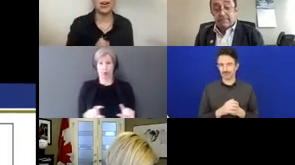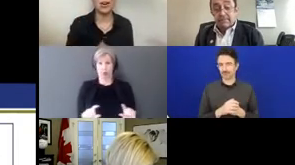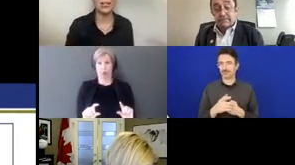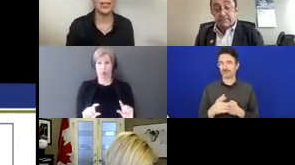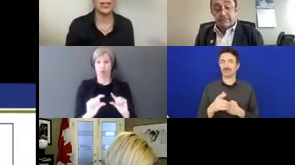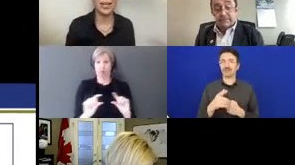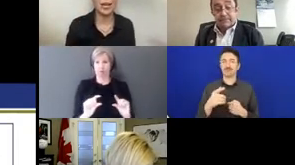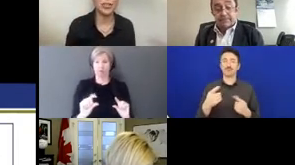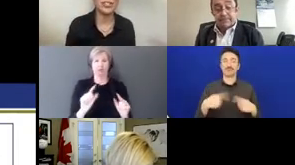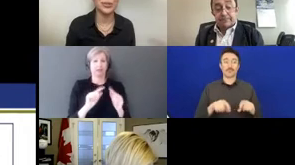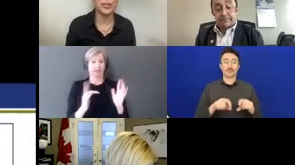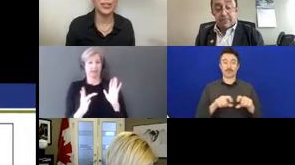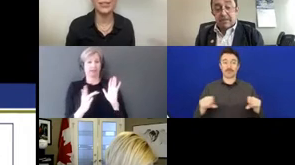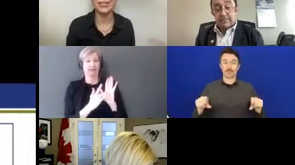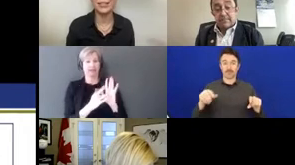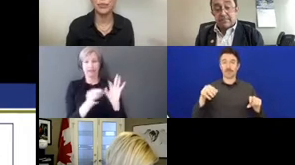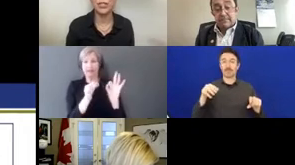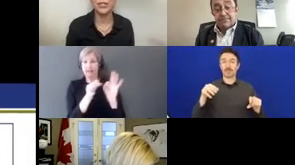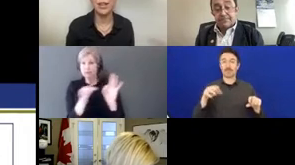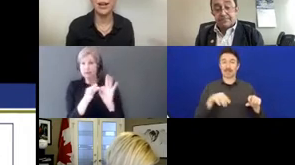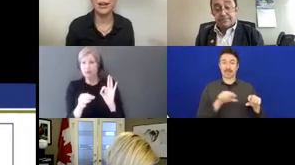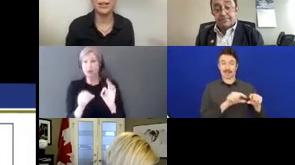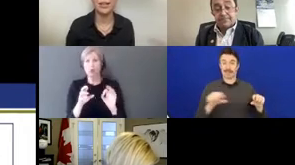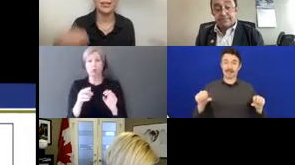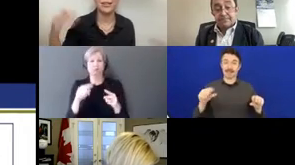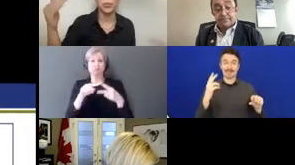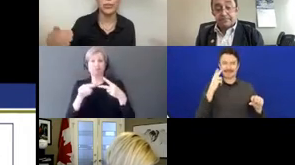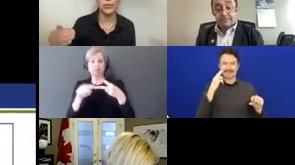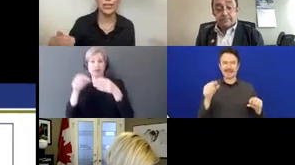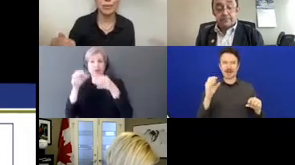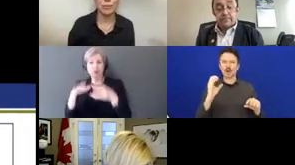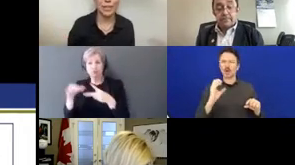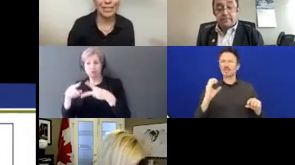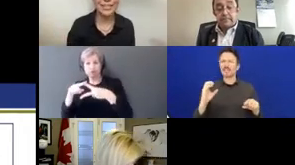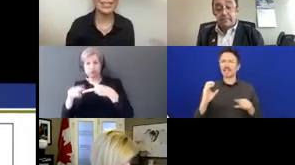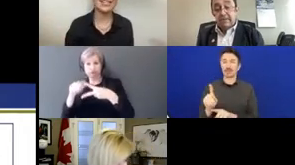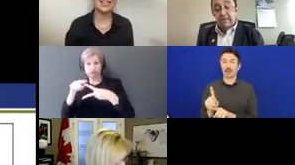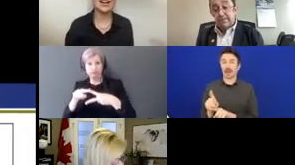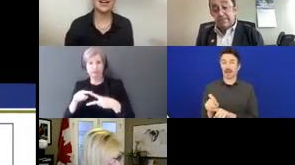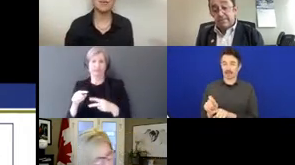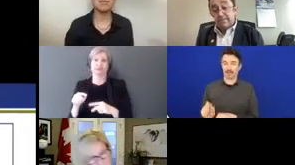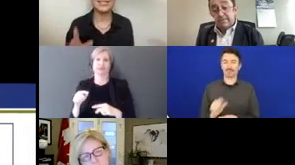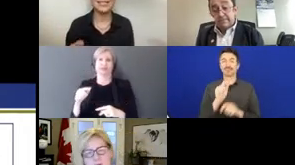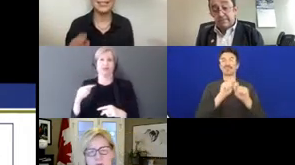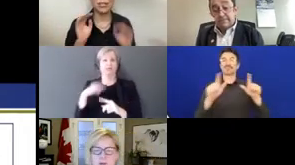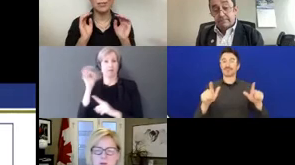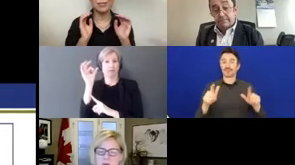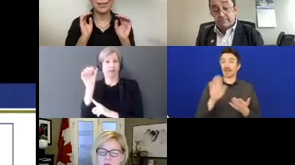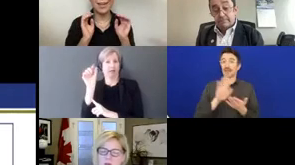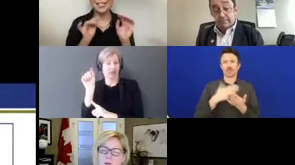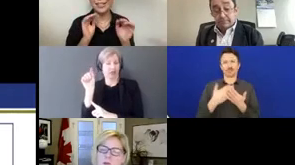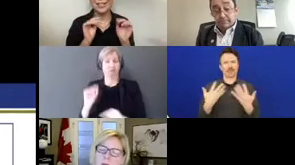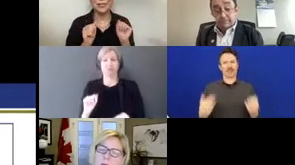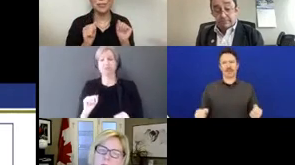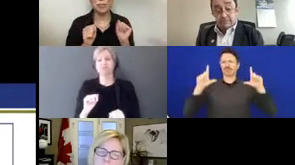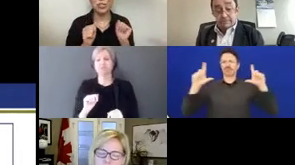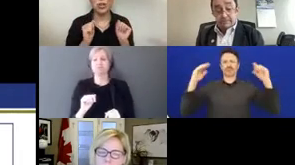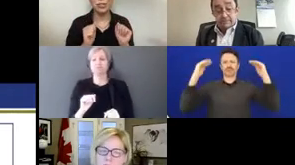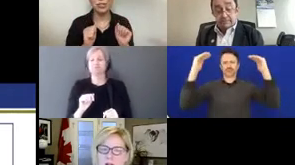click on captioning, and the interpreters are in the windows that are pinned. Please enter